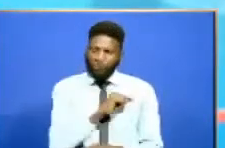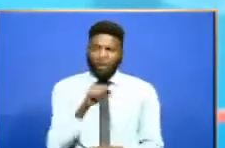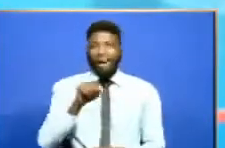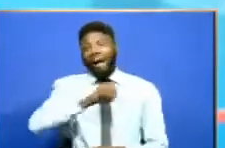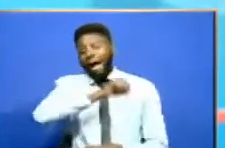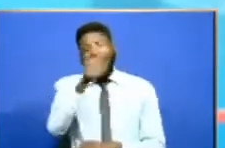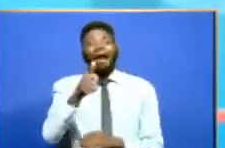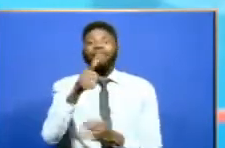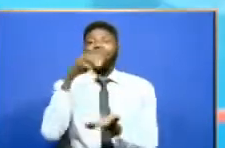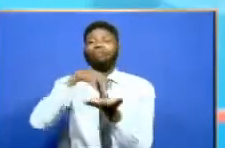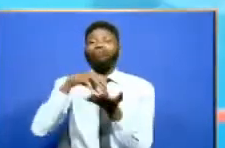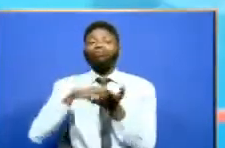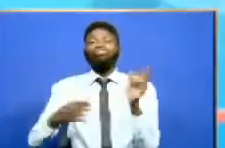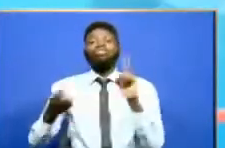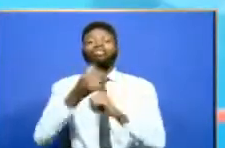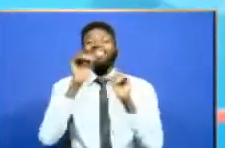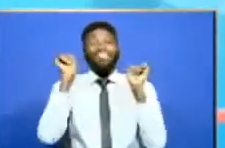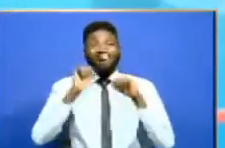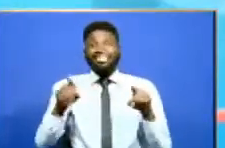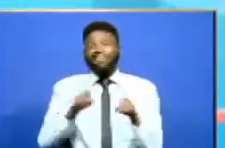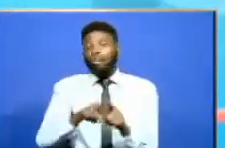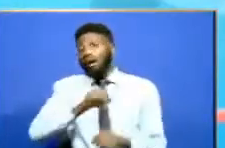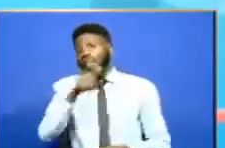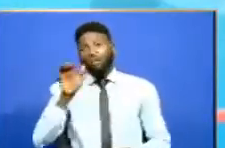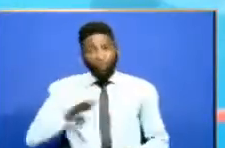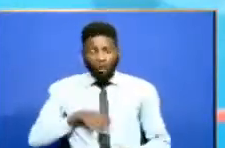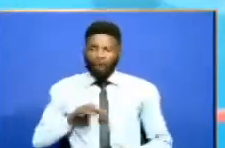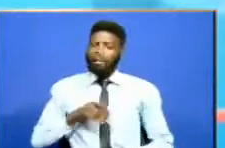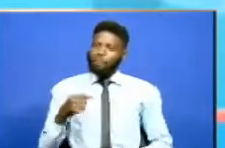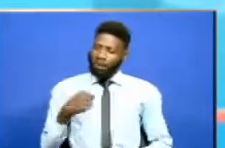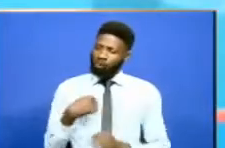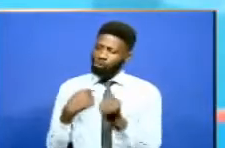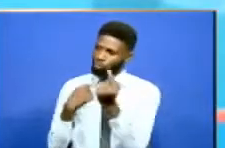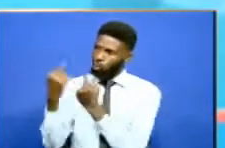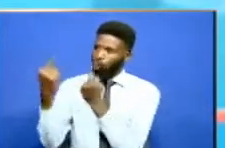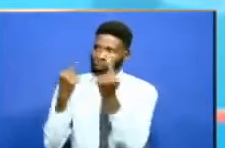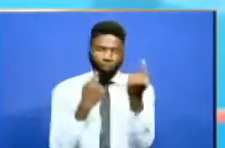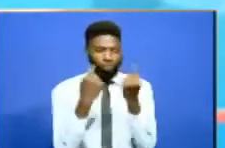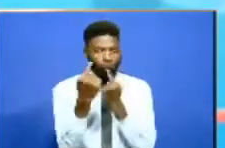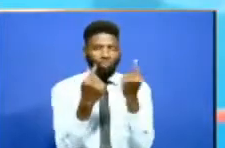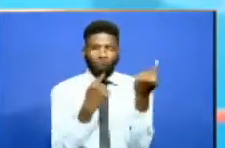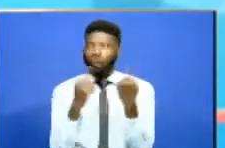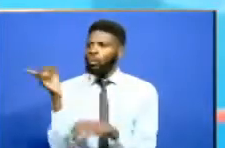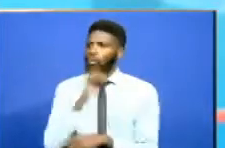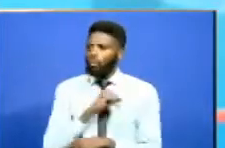position. I have talked to fellow women whom I think are able to